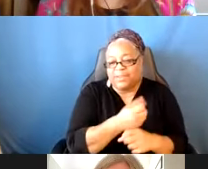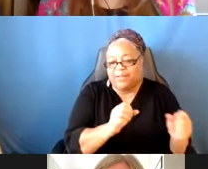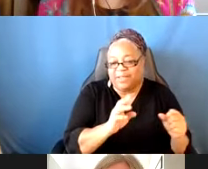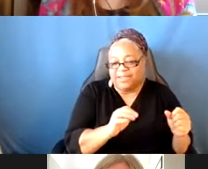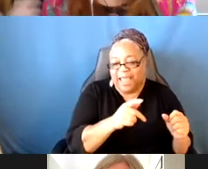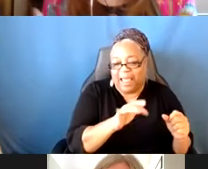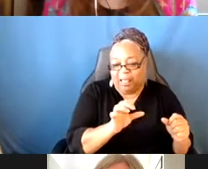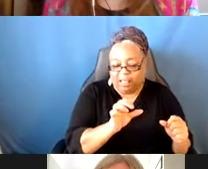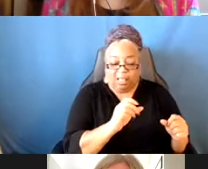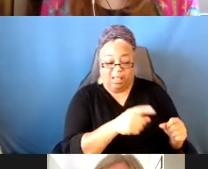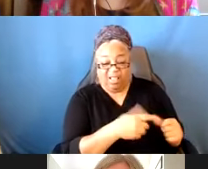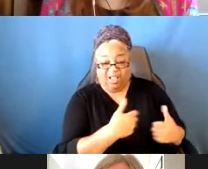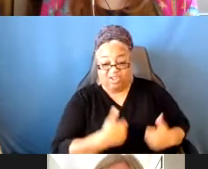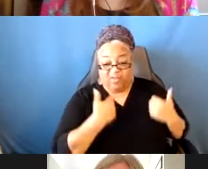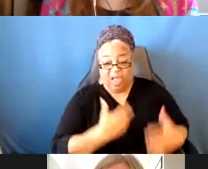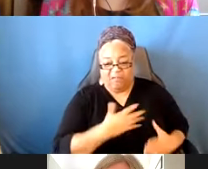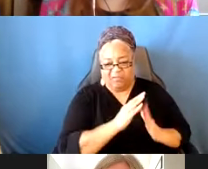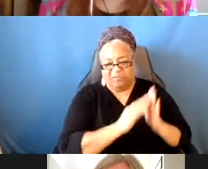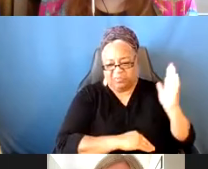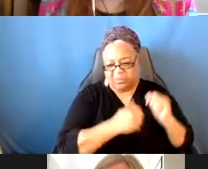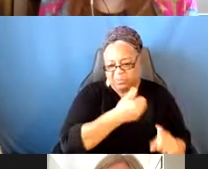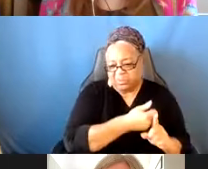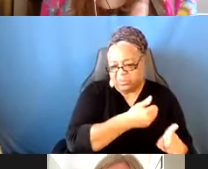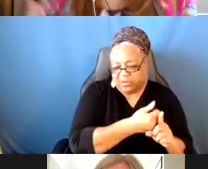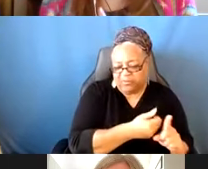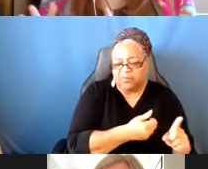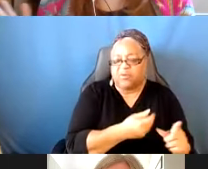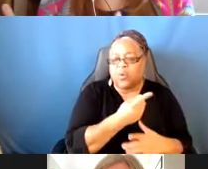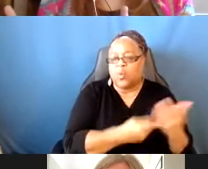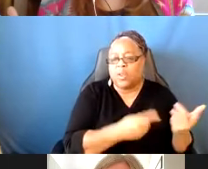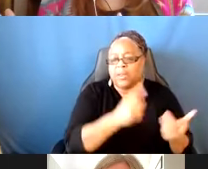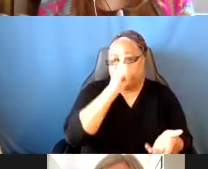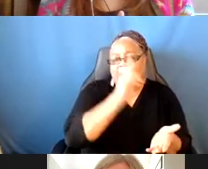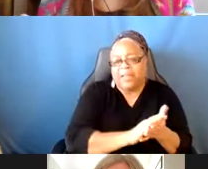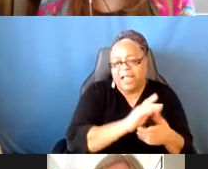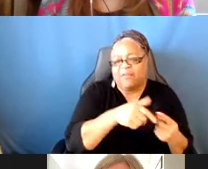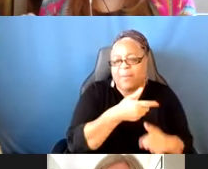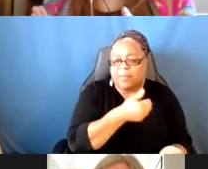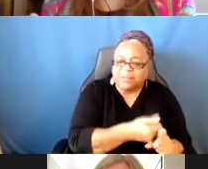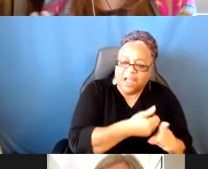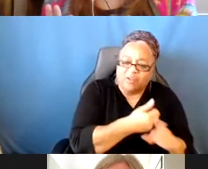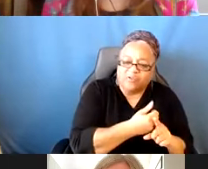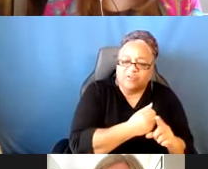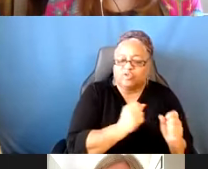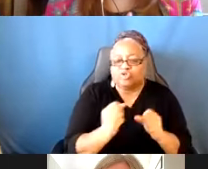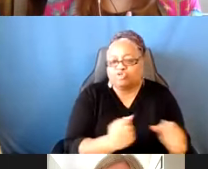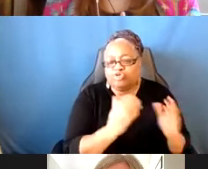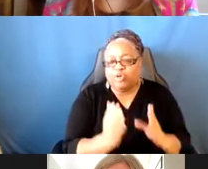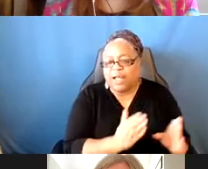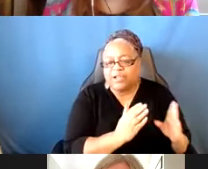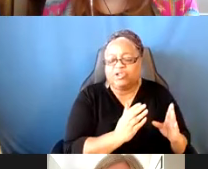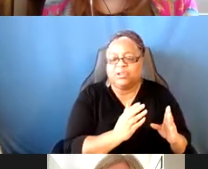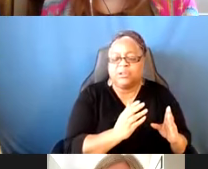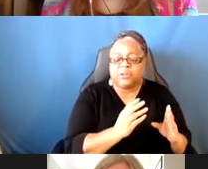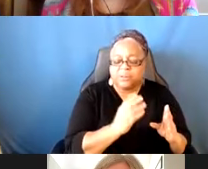about the beliefs that they have about themselves, the strategies that they have available to them